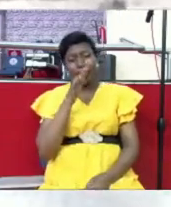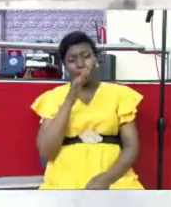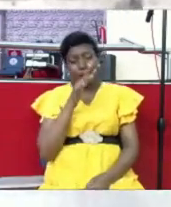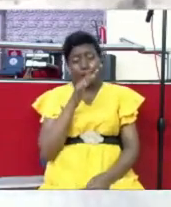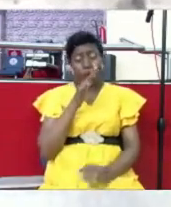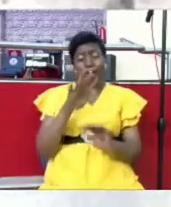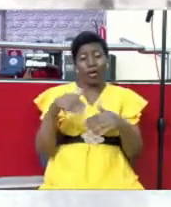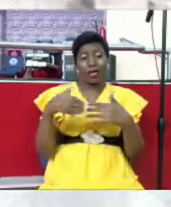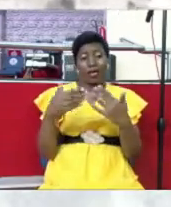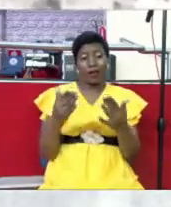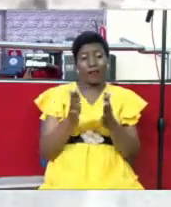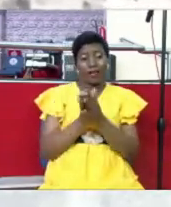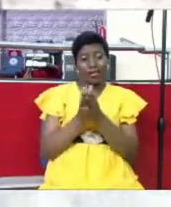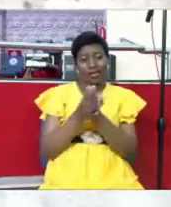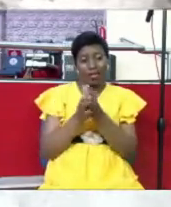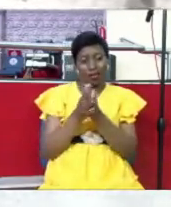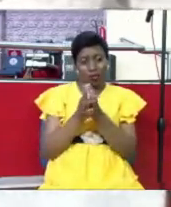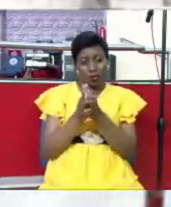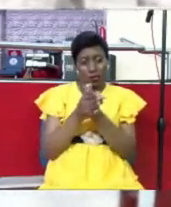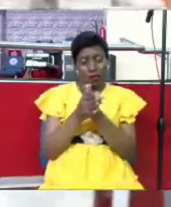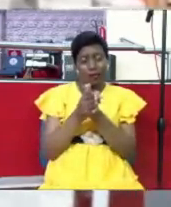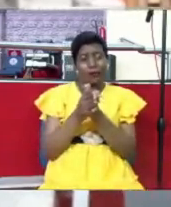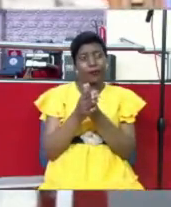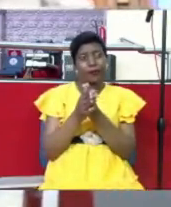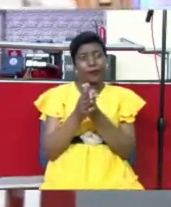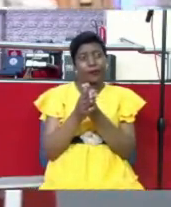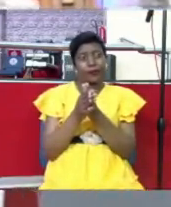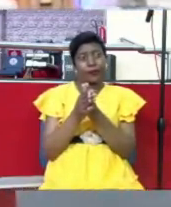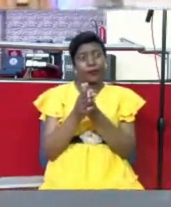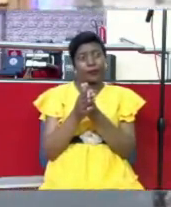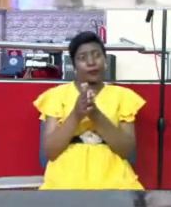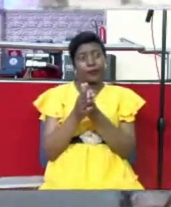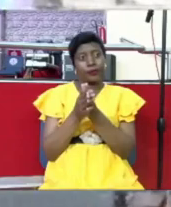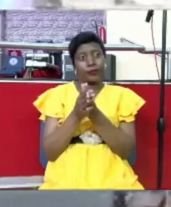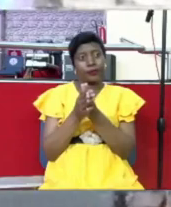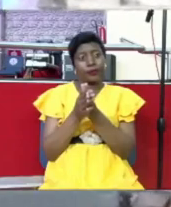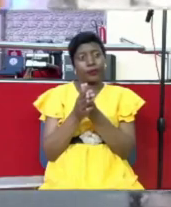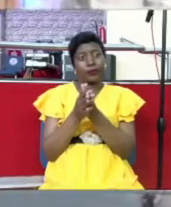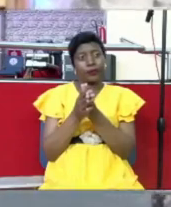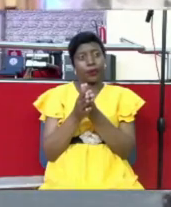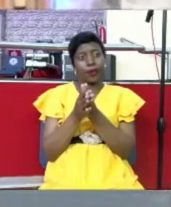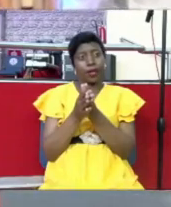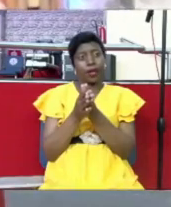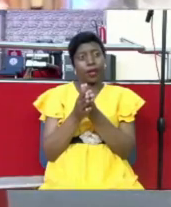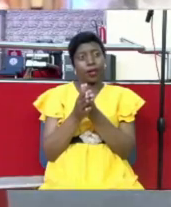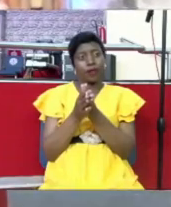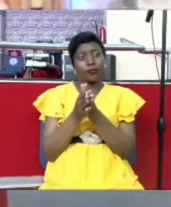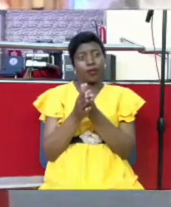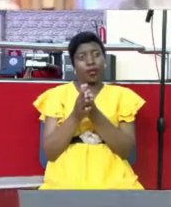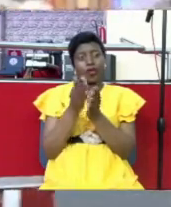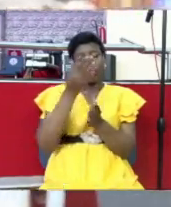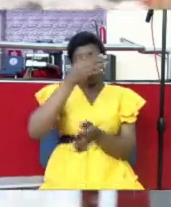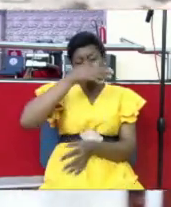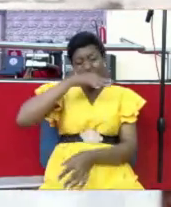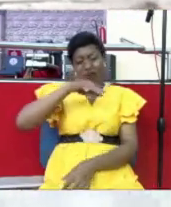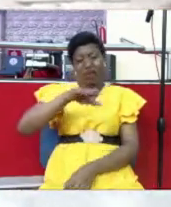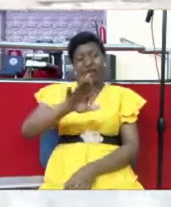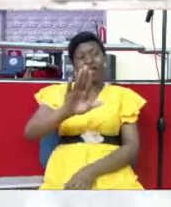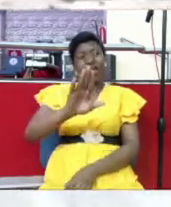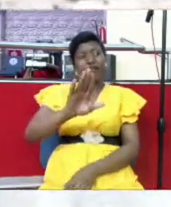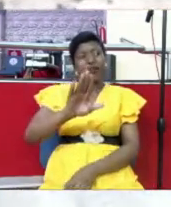analogy. Akatupatia, akatusimulia mfano. Of an elephant and a rat.